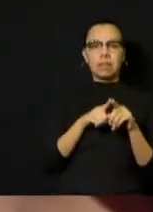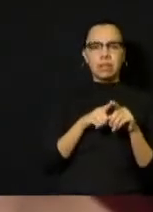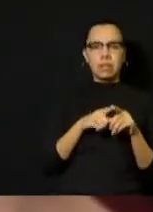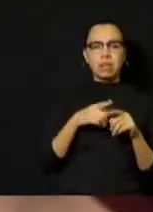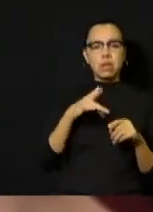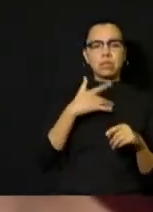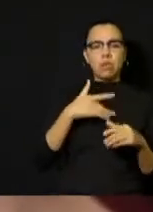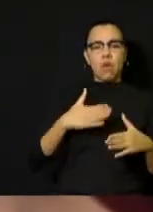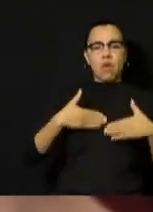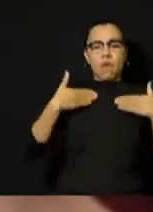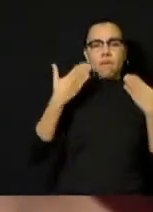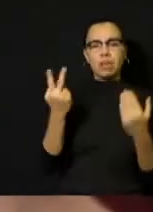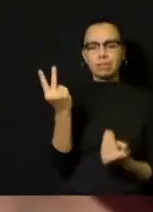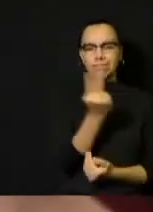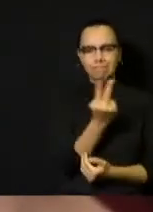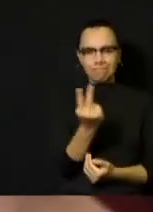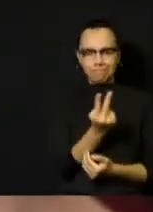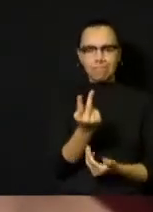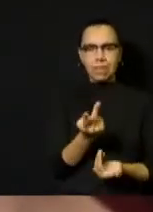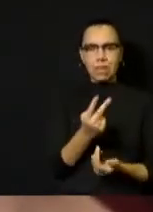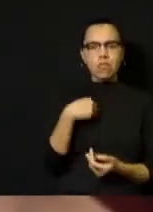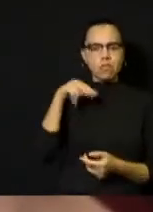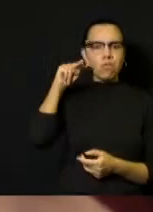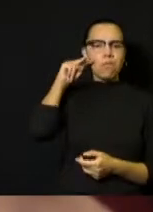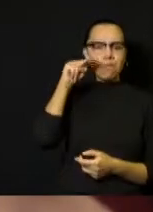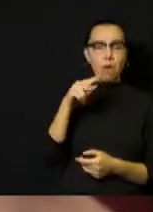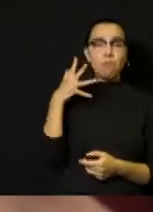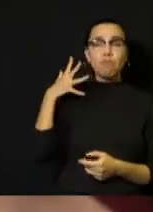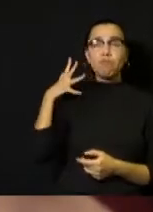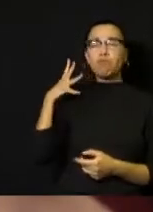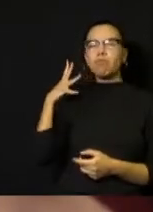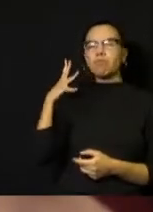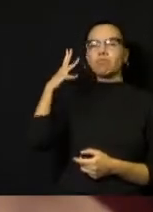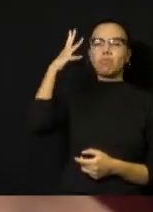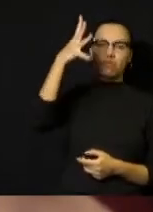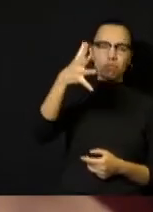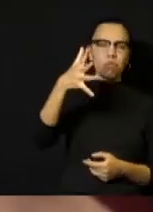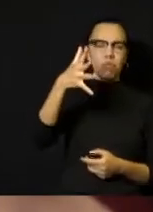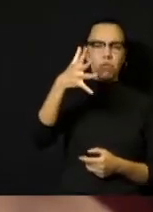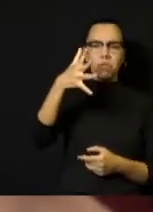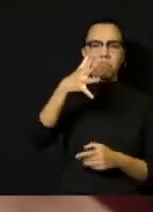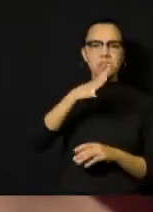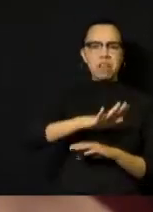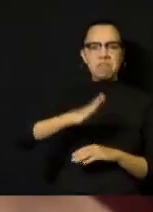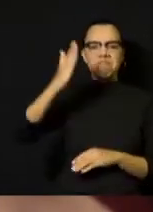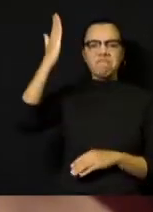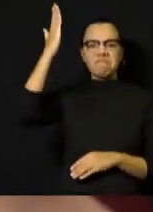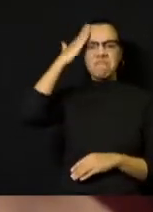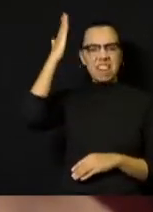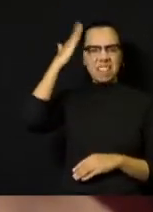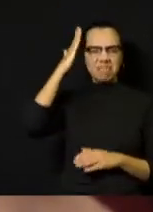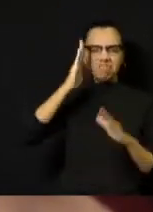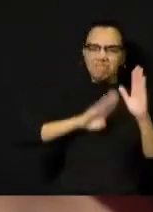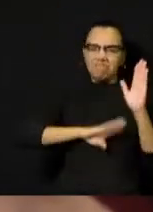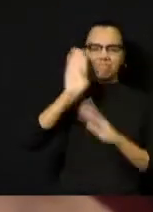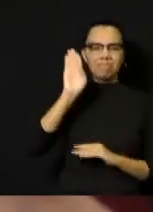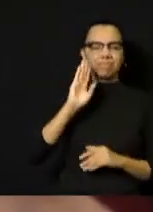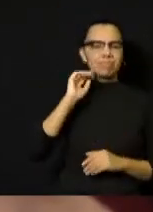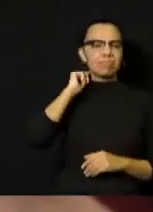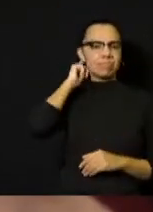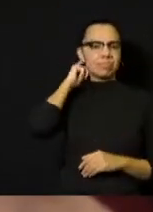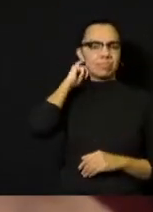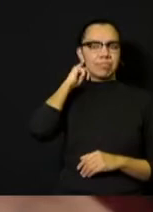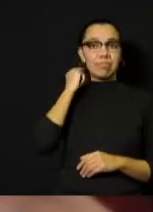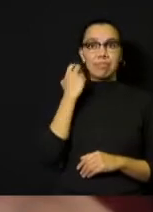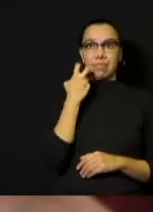us, I trust you guys. I see you. I do see you in the future as